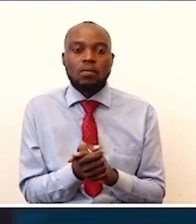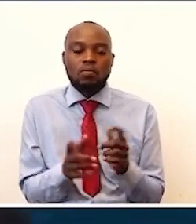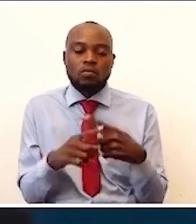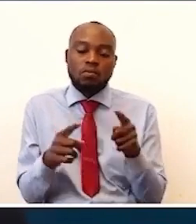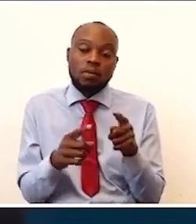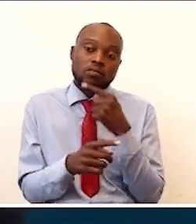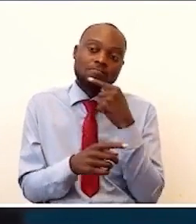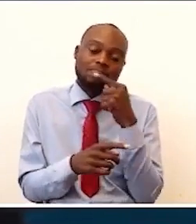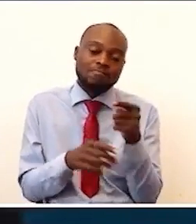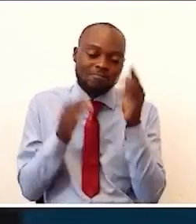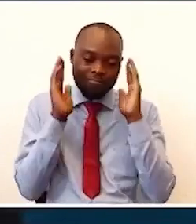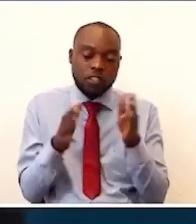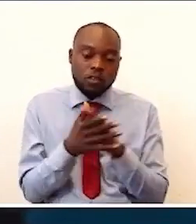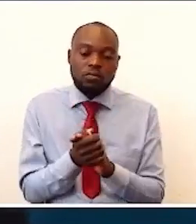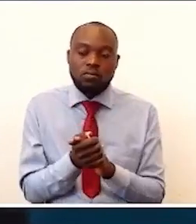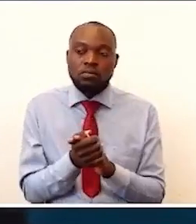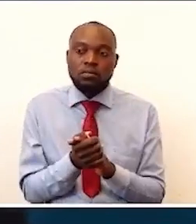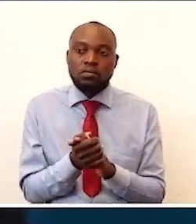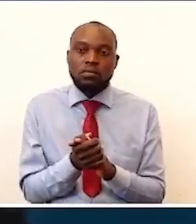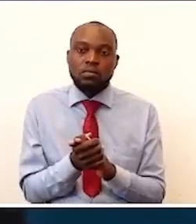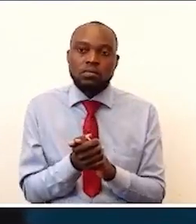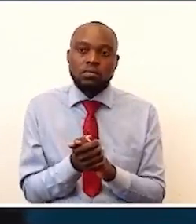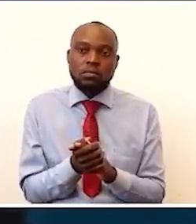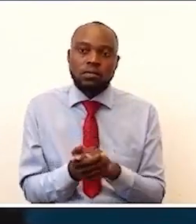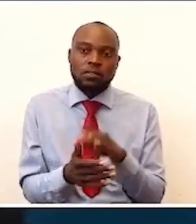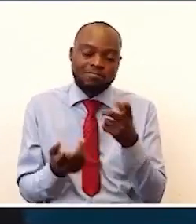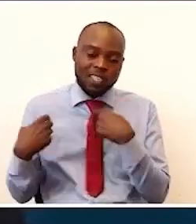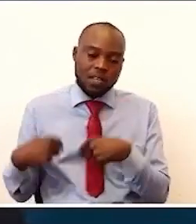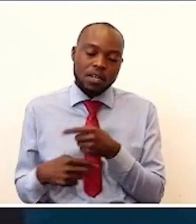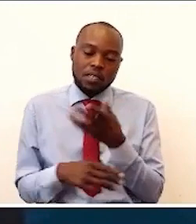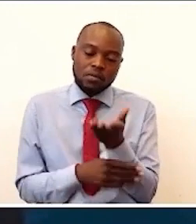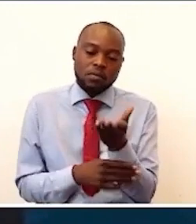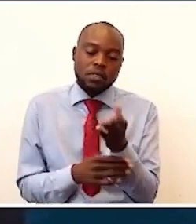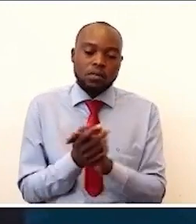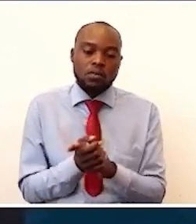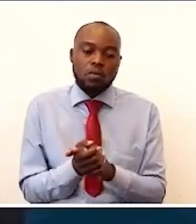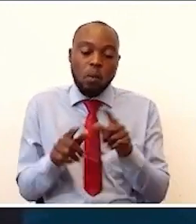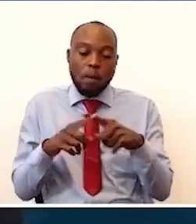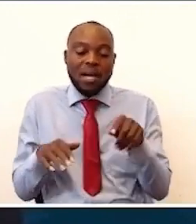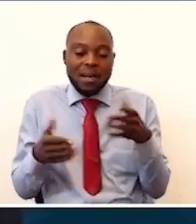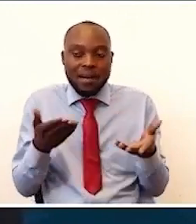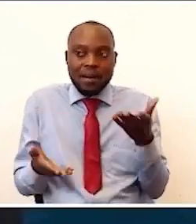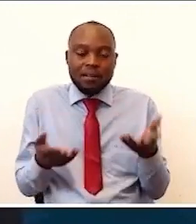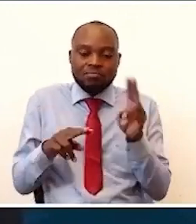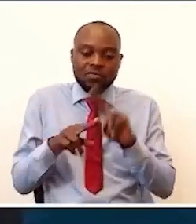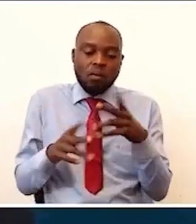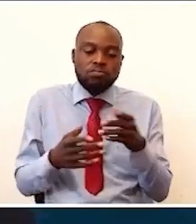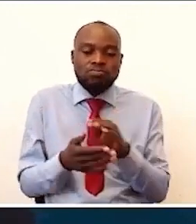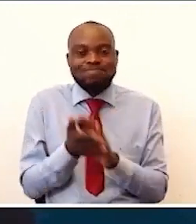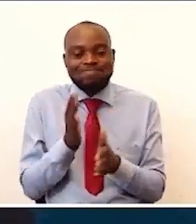that the political consideration of this was at the heart of it, given that we are a continent of 55 states,